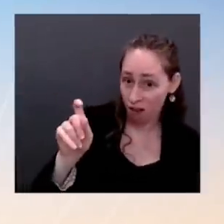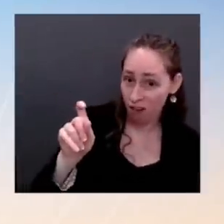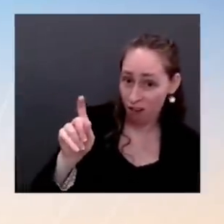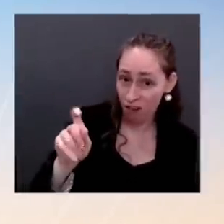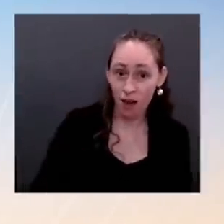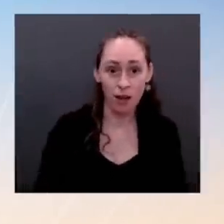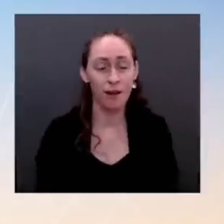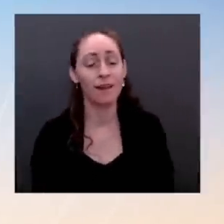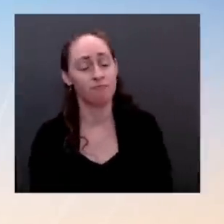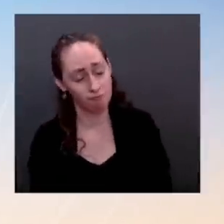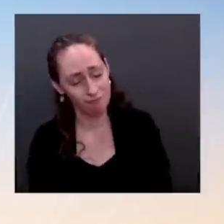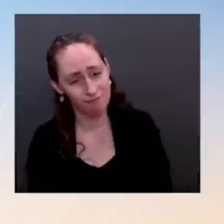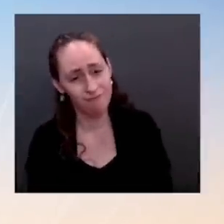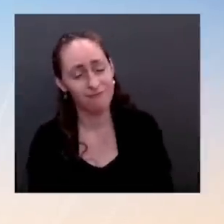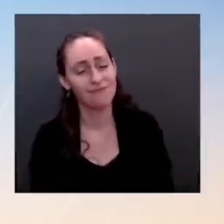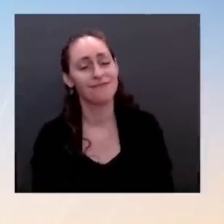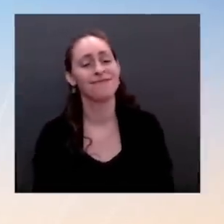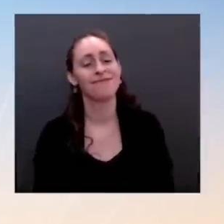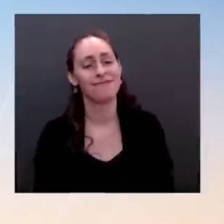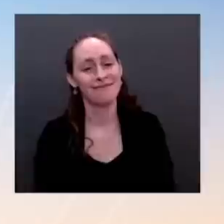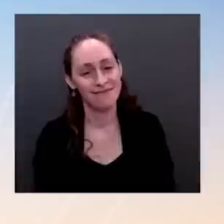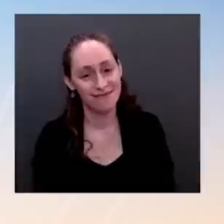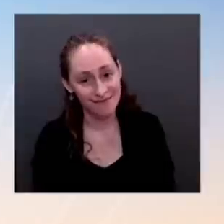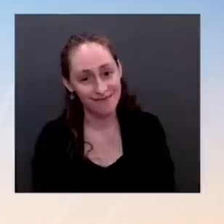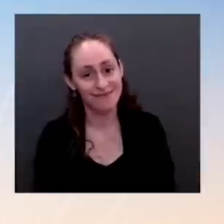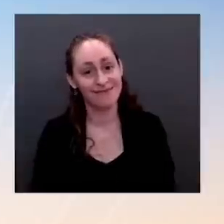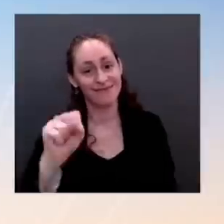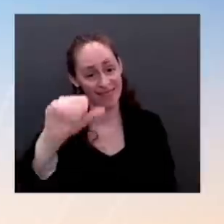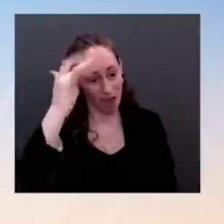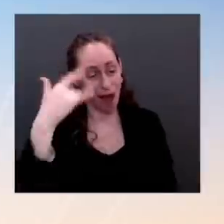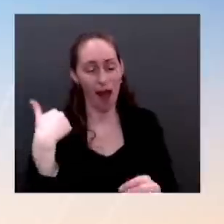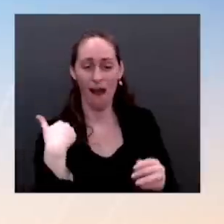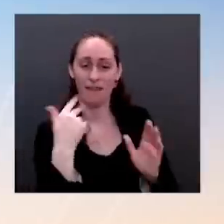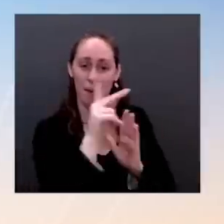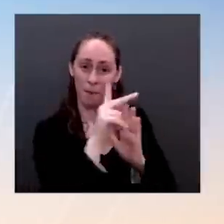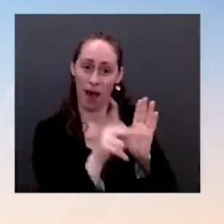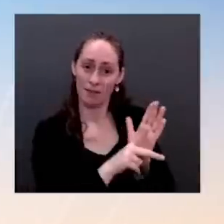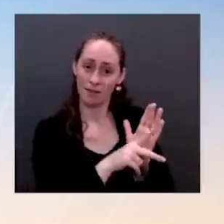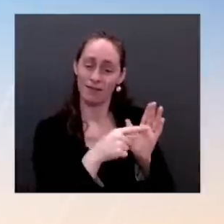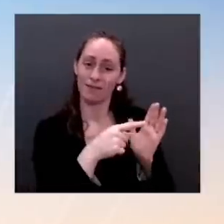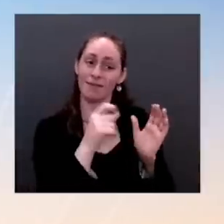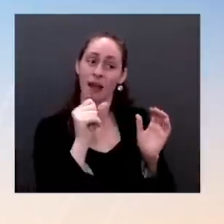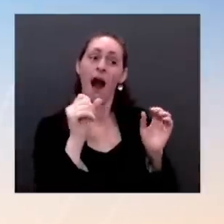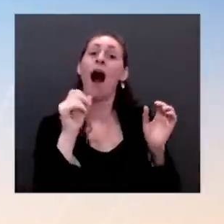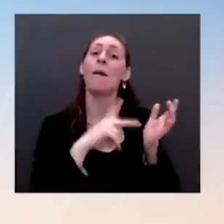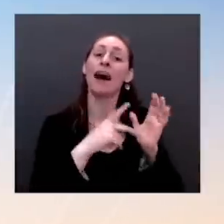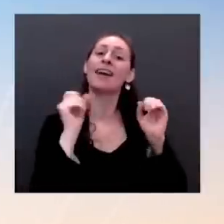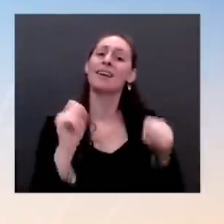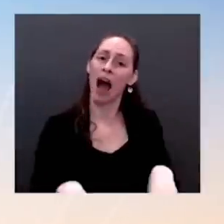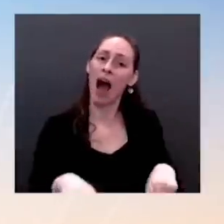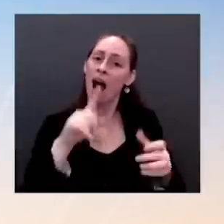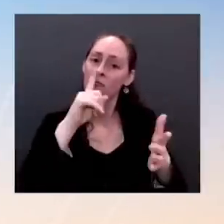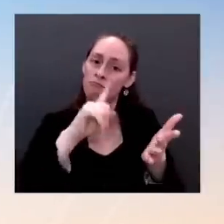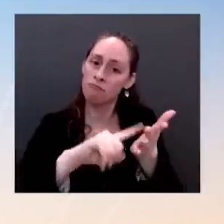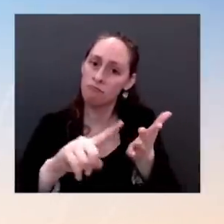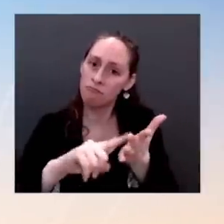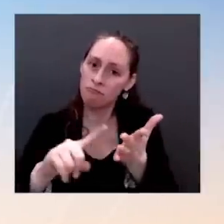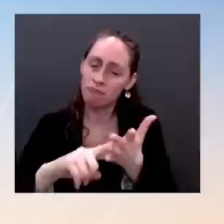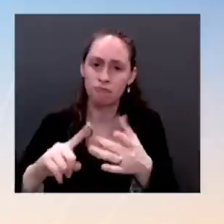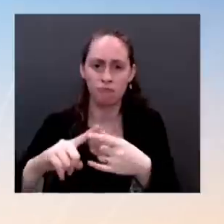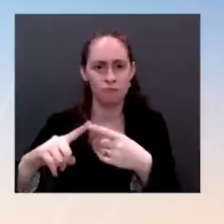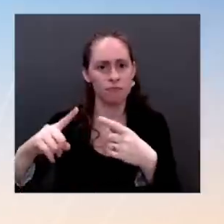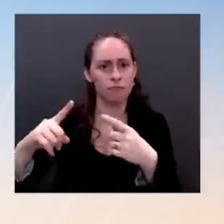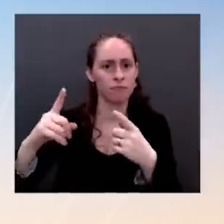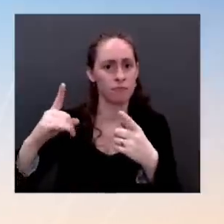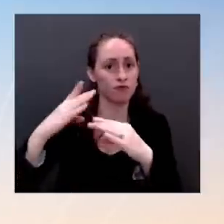a policy to ensure there is a mechanism for investigating and a mechanism for preventing this type of behavior from repeating itself. The problem with the